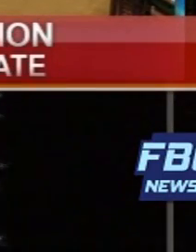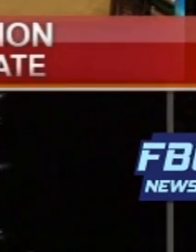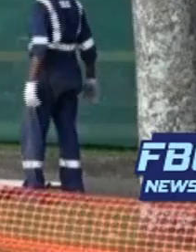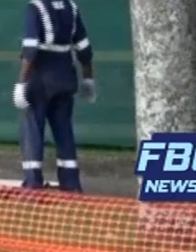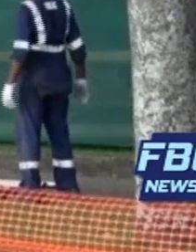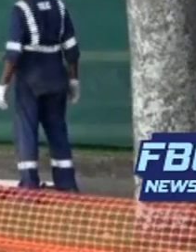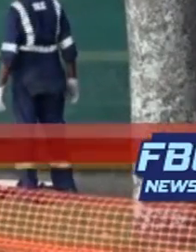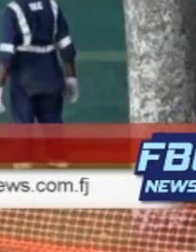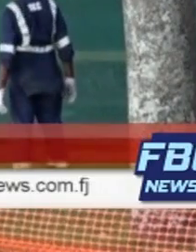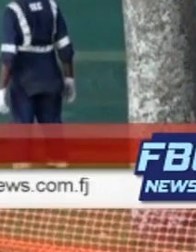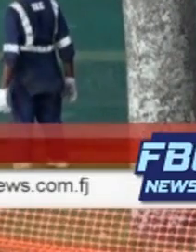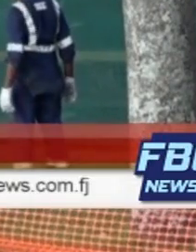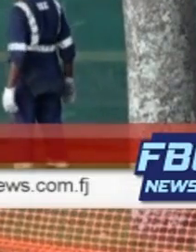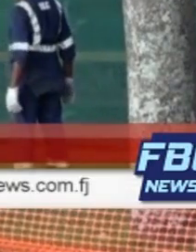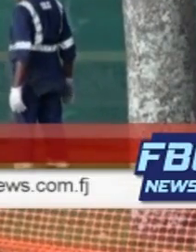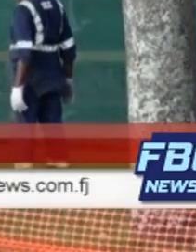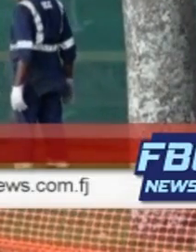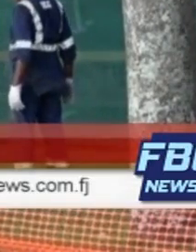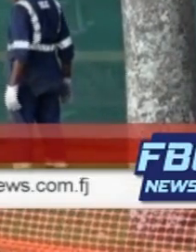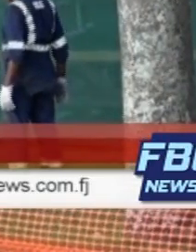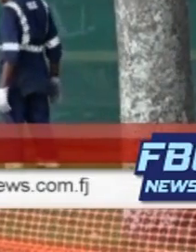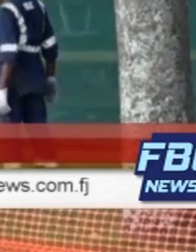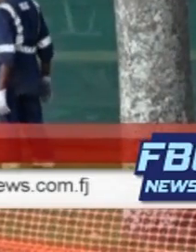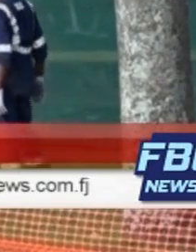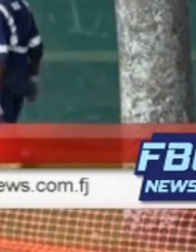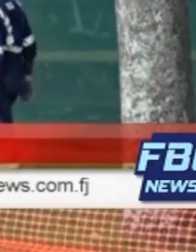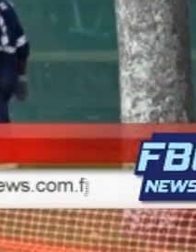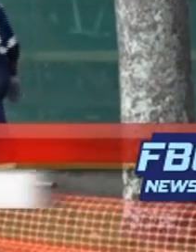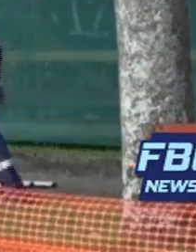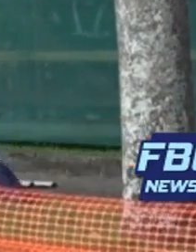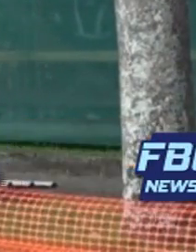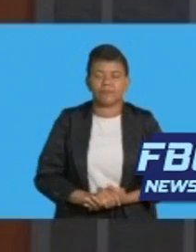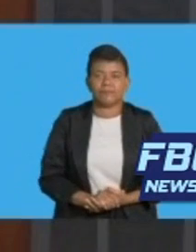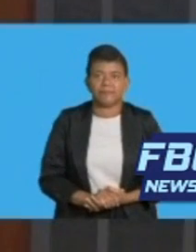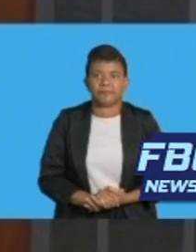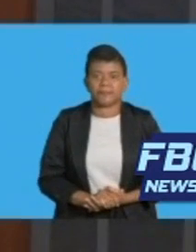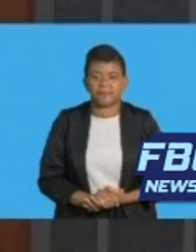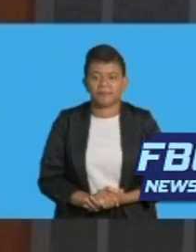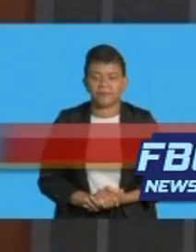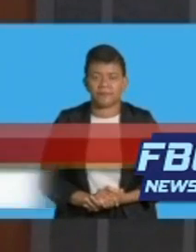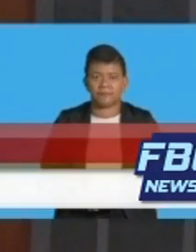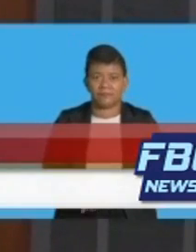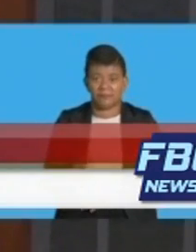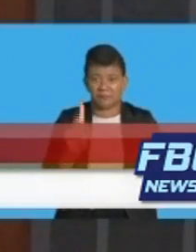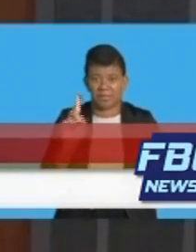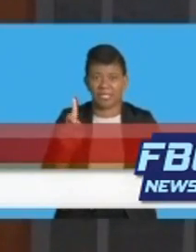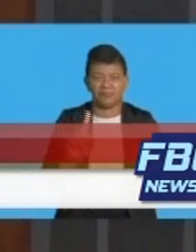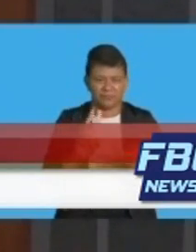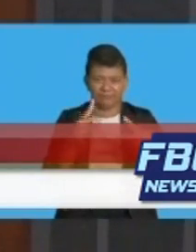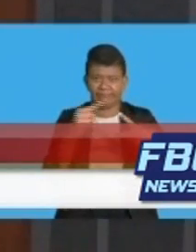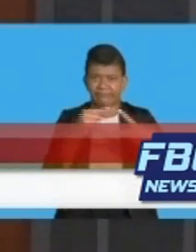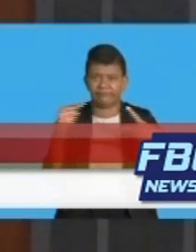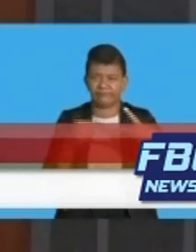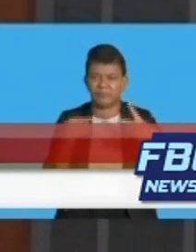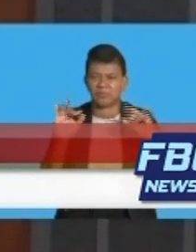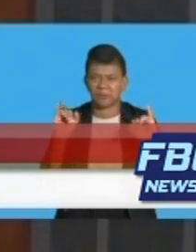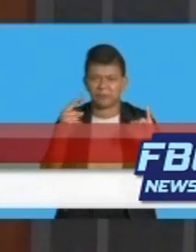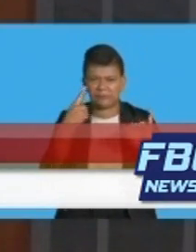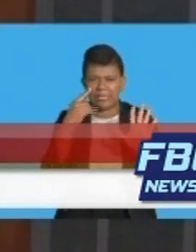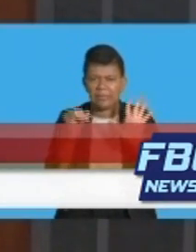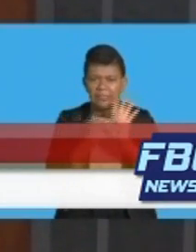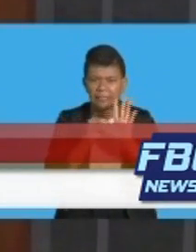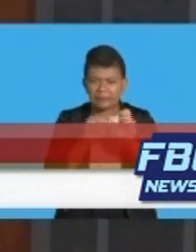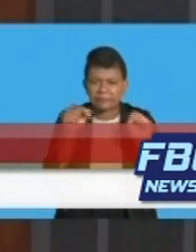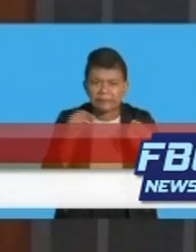reports. Clearly, municipal councils are in need of a clean-up. Serious outstanding issues that were identified by the committee